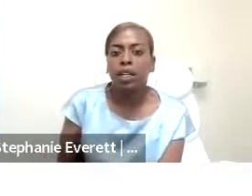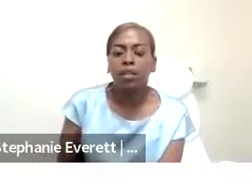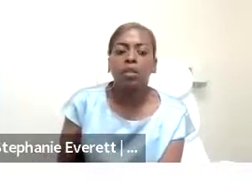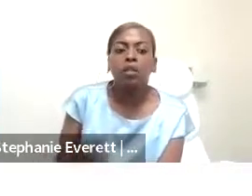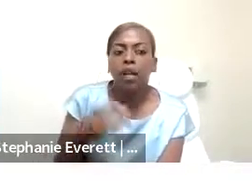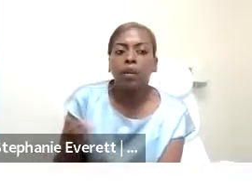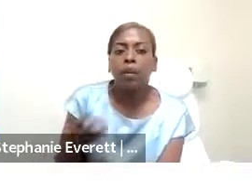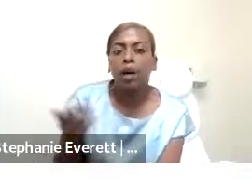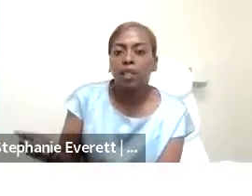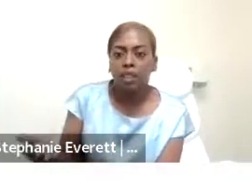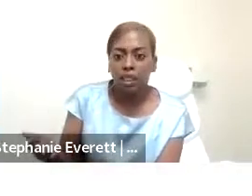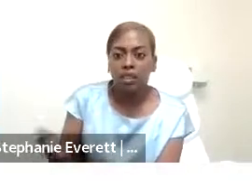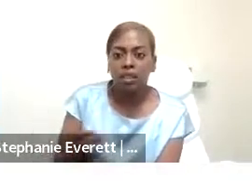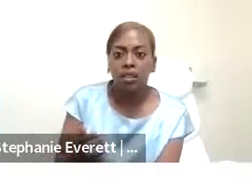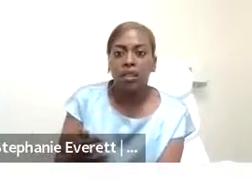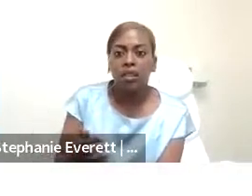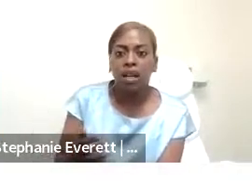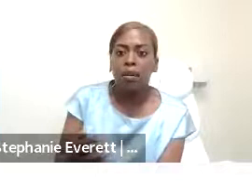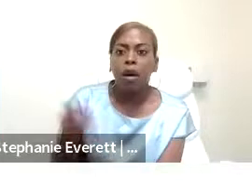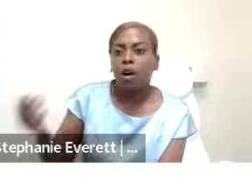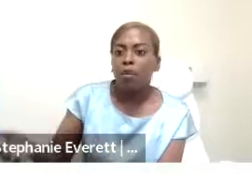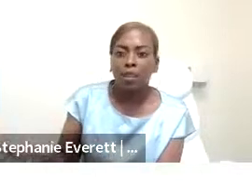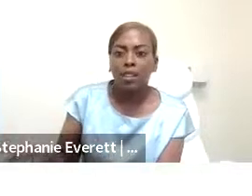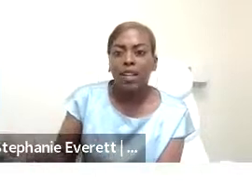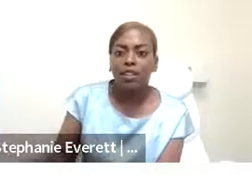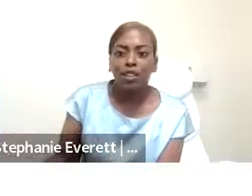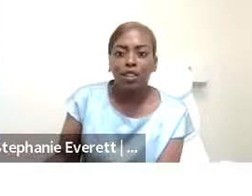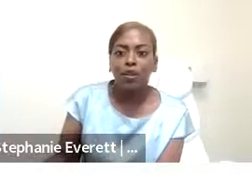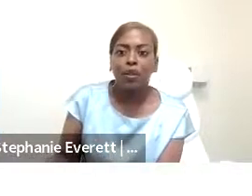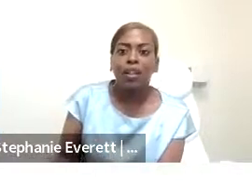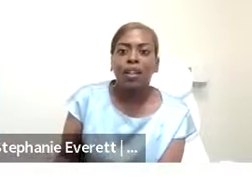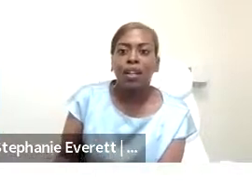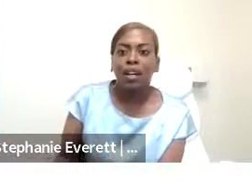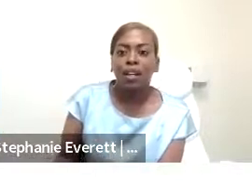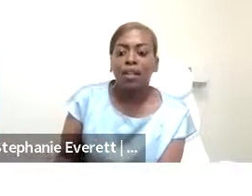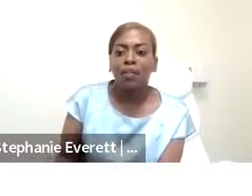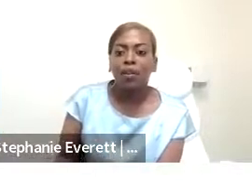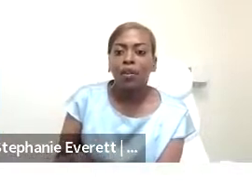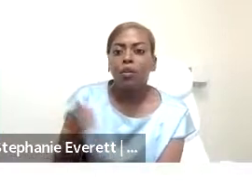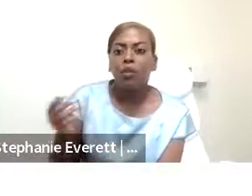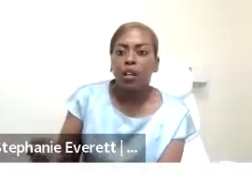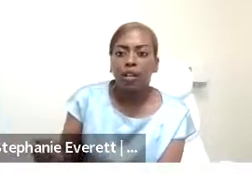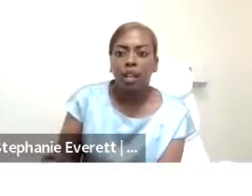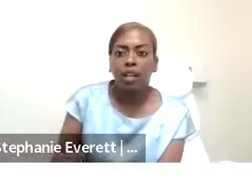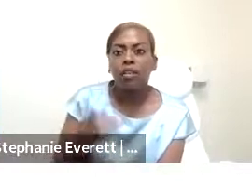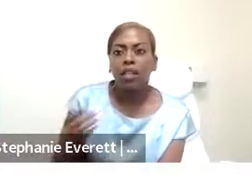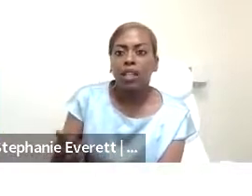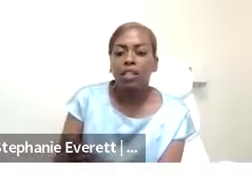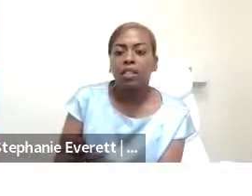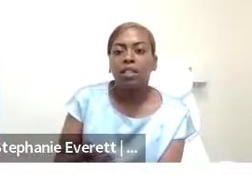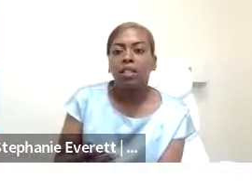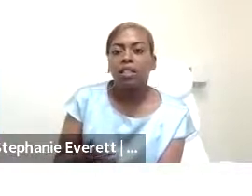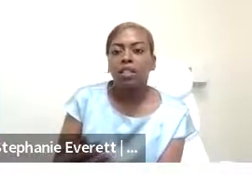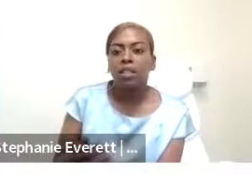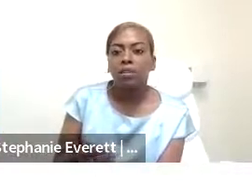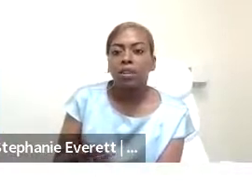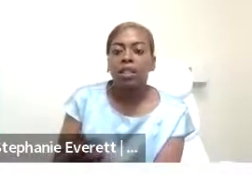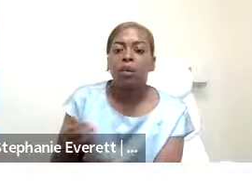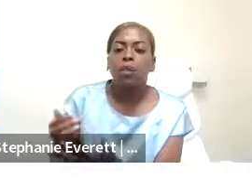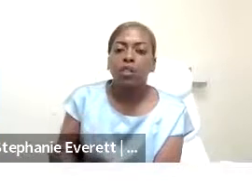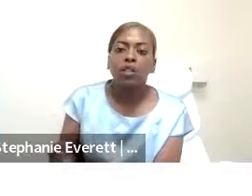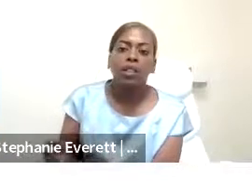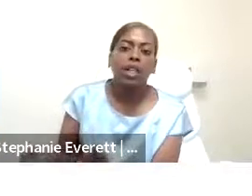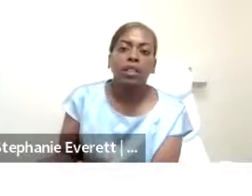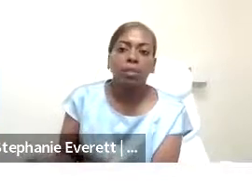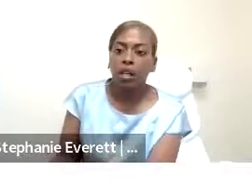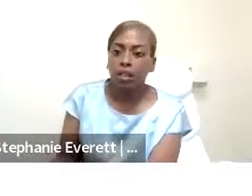members that you do have a policy arm attached to you, that if you feel that there is something that